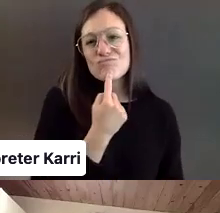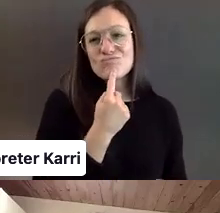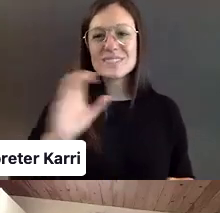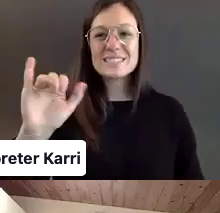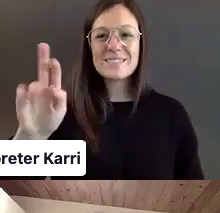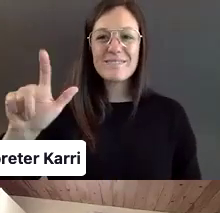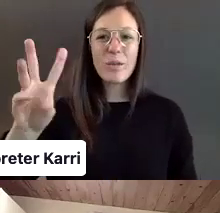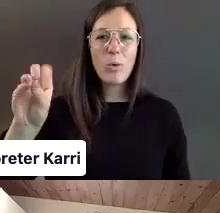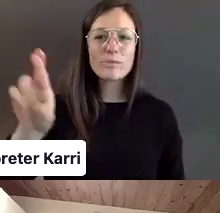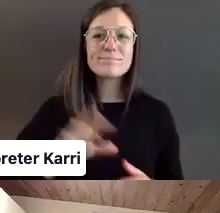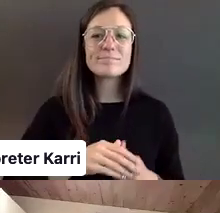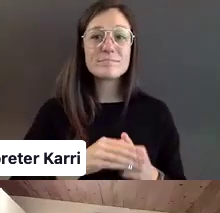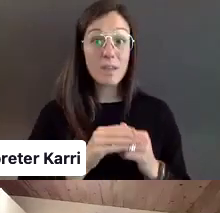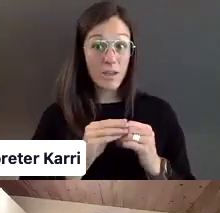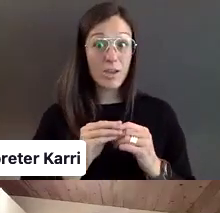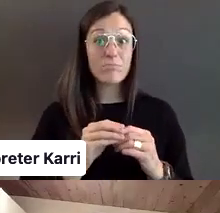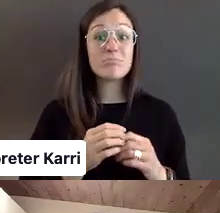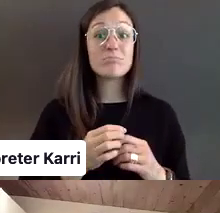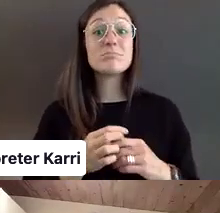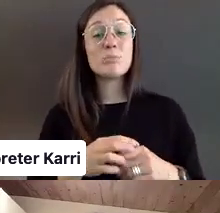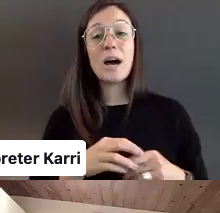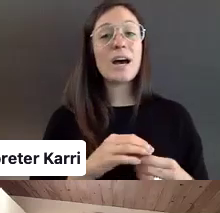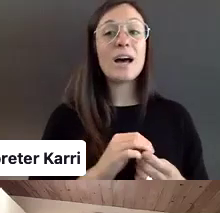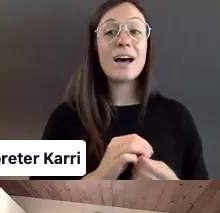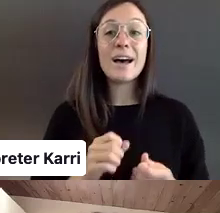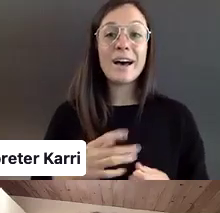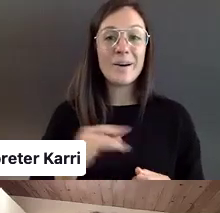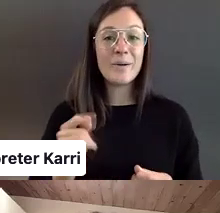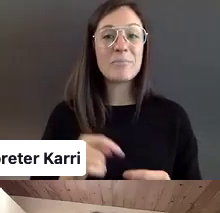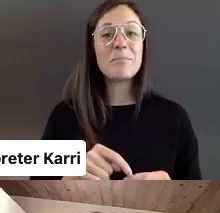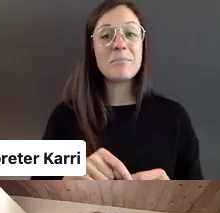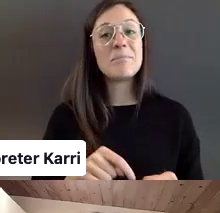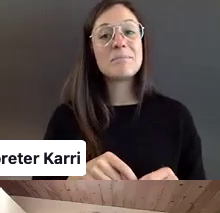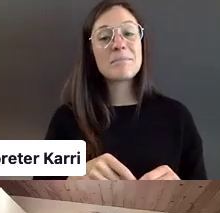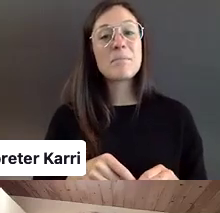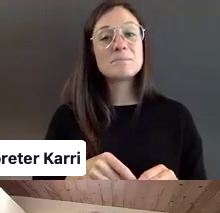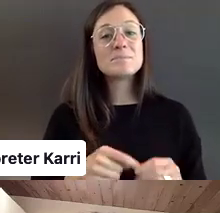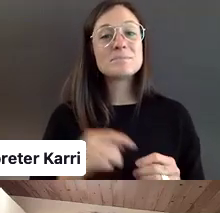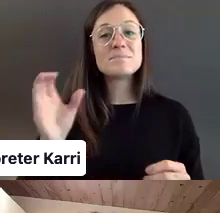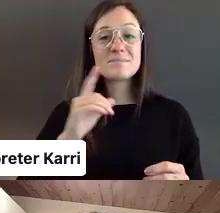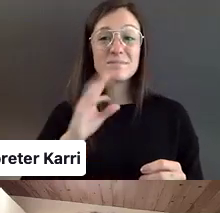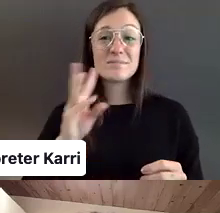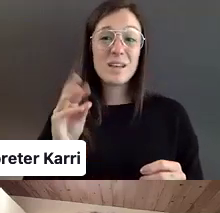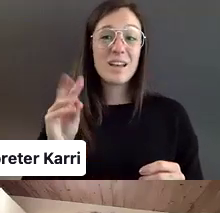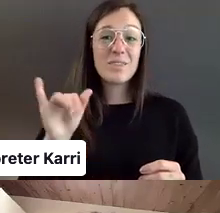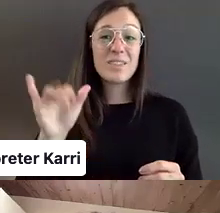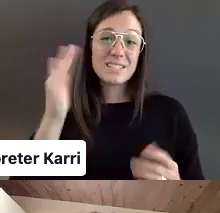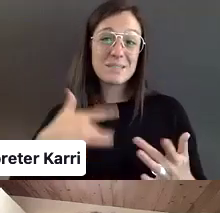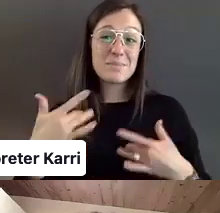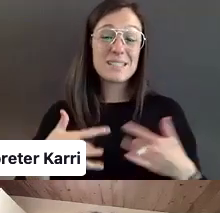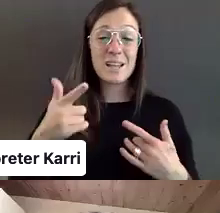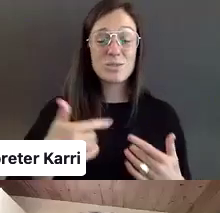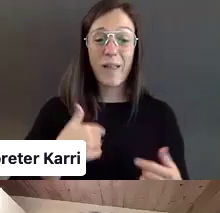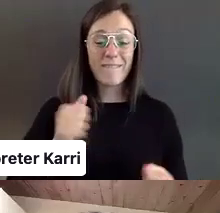Civil War. Ooh. Wow. I like it. I mean, that sounds exciting. Is there a